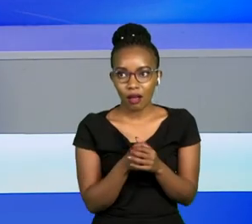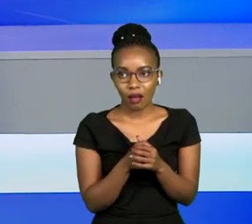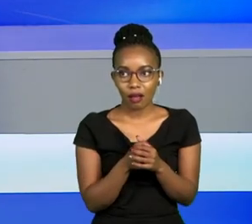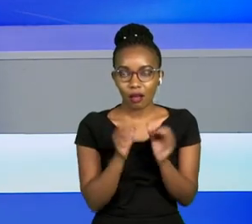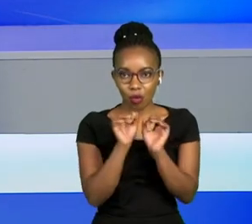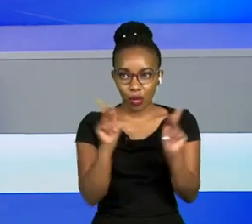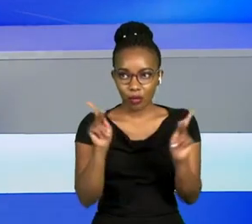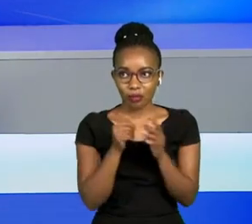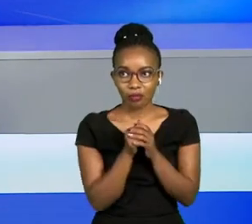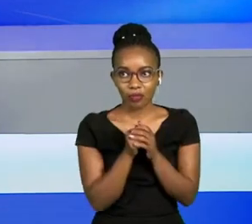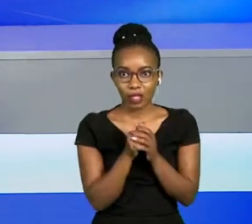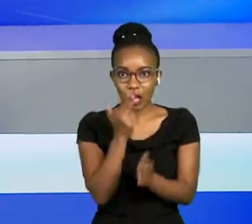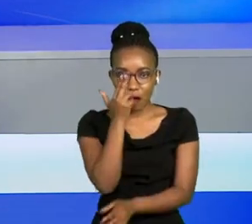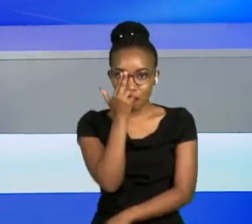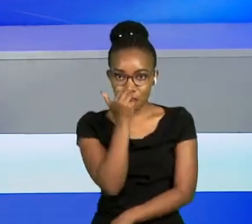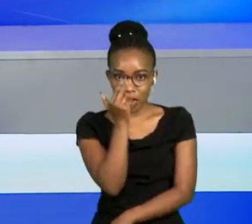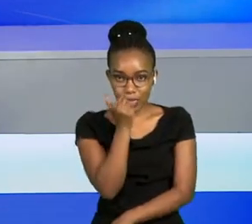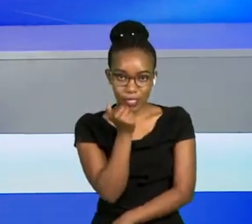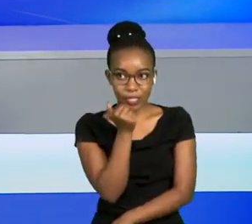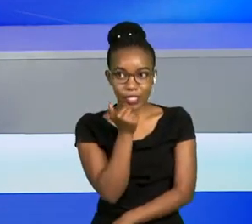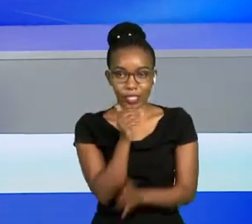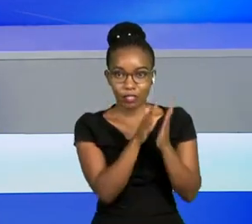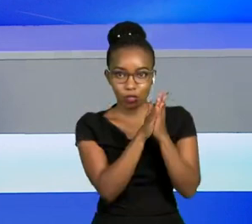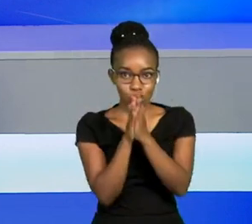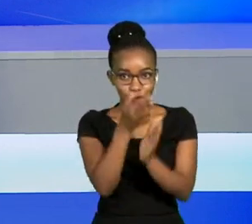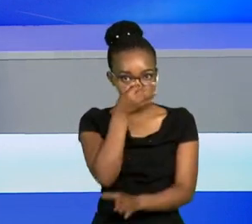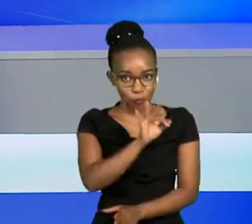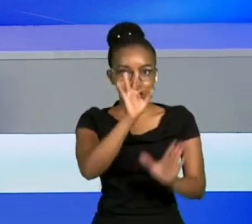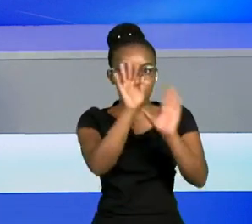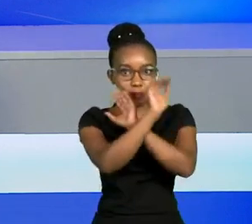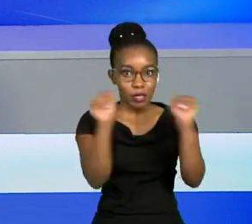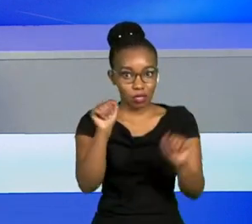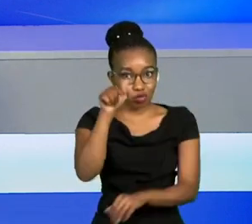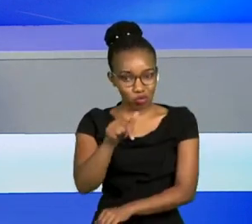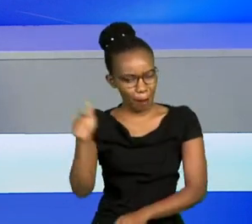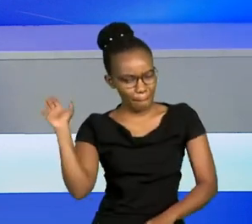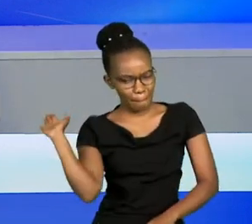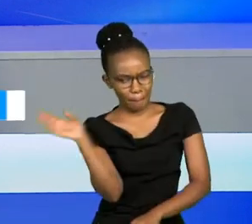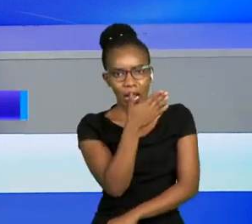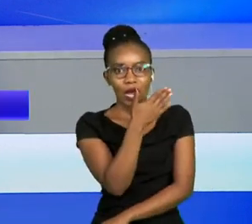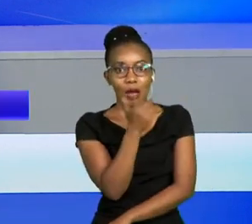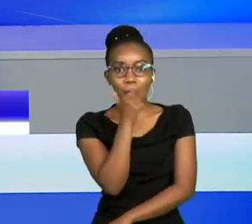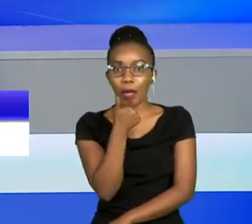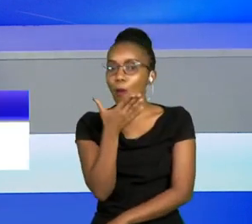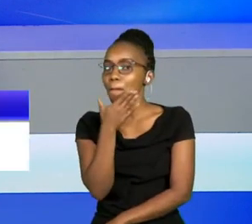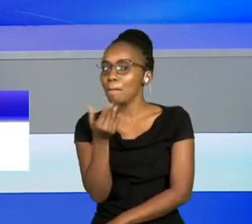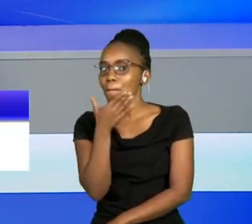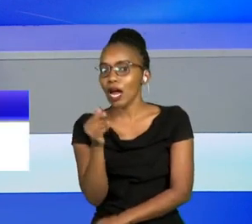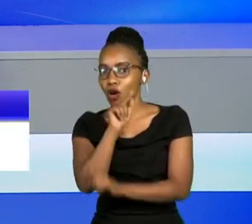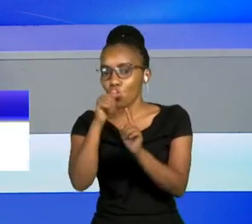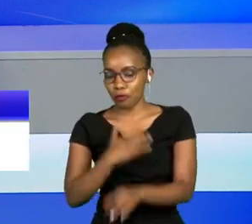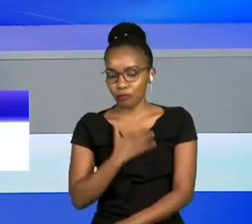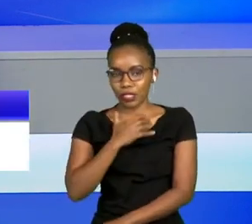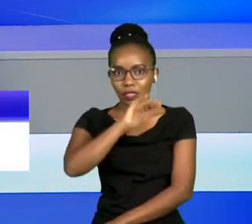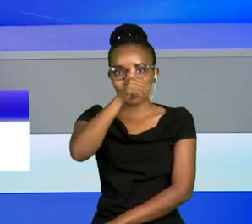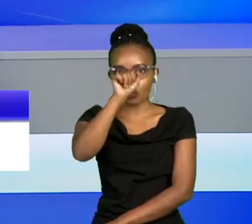We take on a rather funny story from France, where French President Emmanuel Macron has been slapped in the face by a man while visiting a small